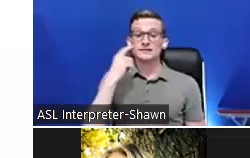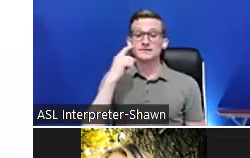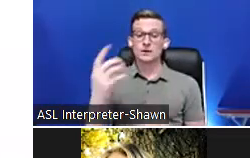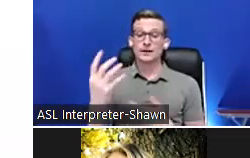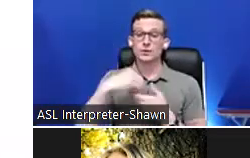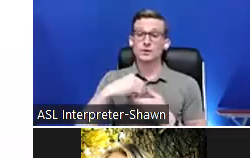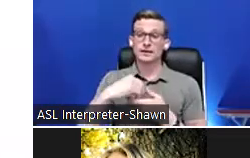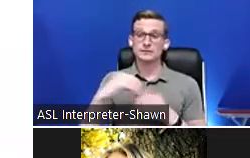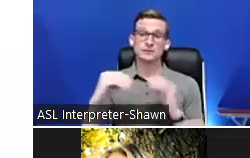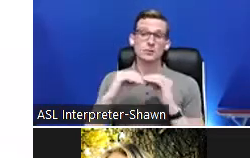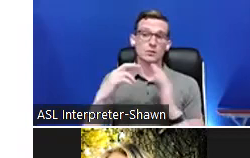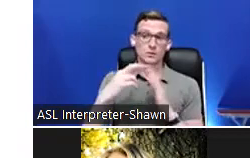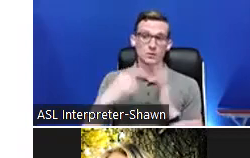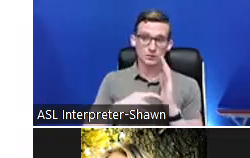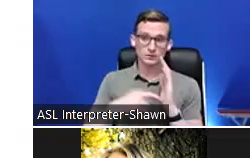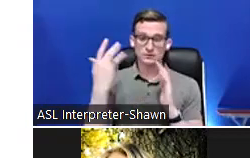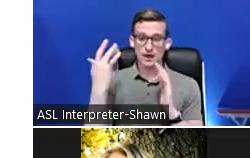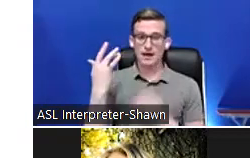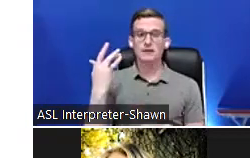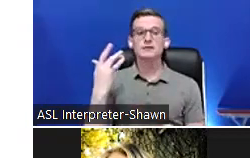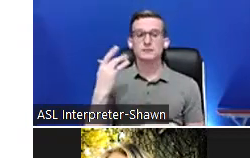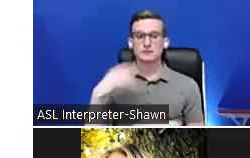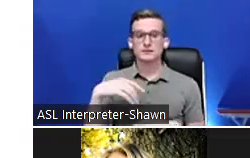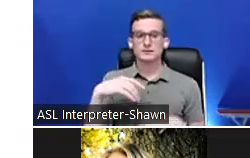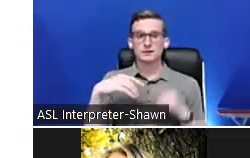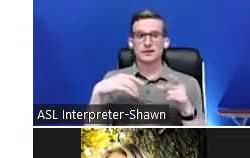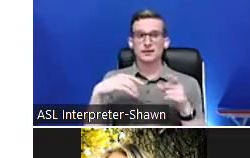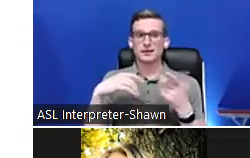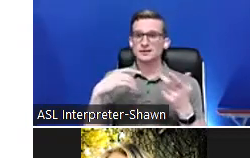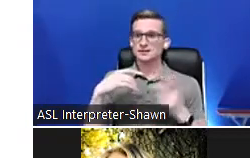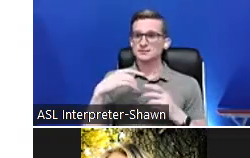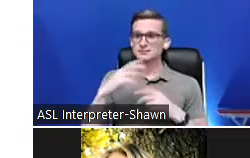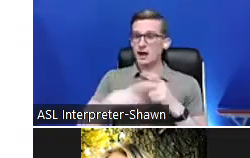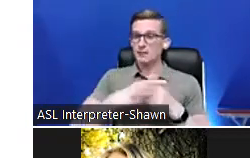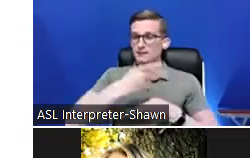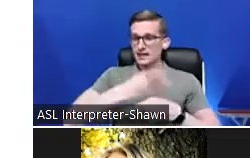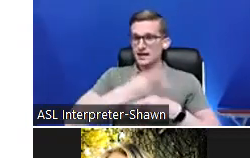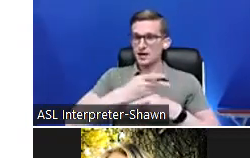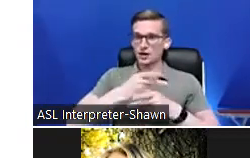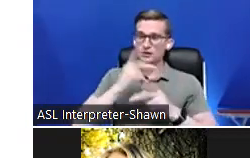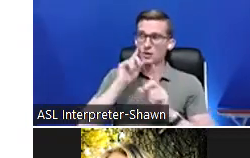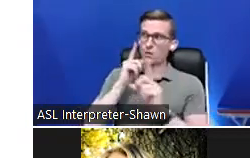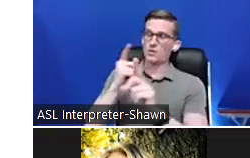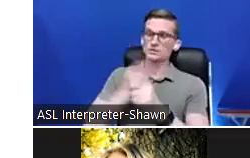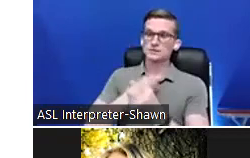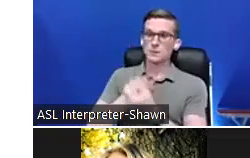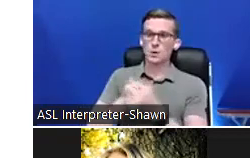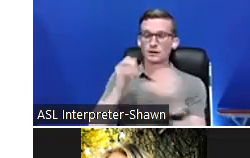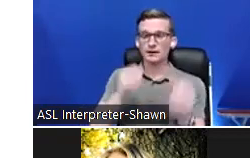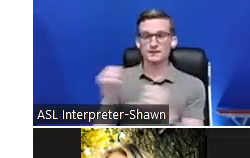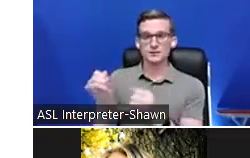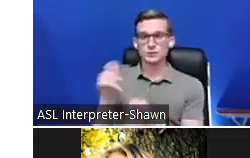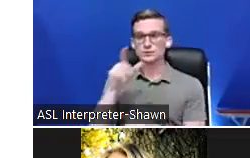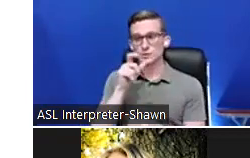additional rules is that this level of care is designed to support individuals that may